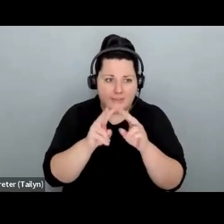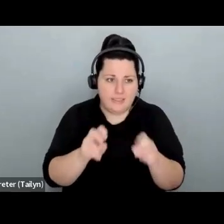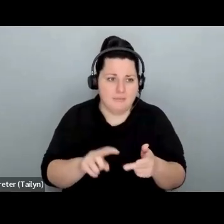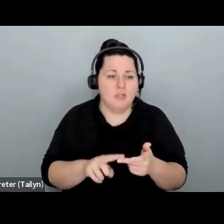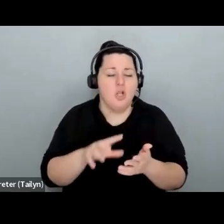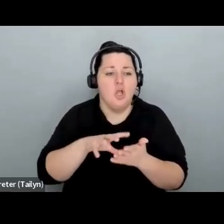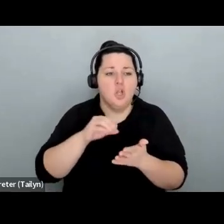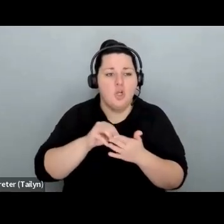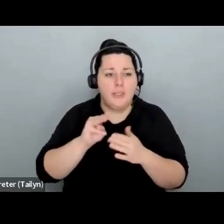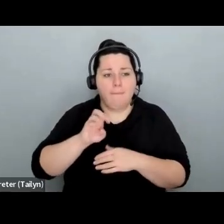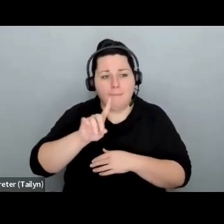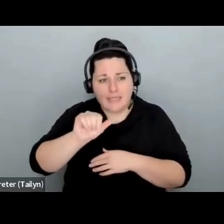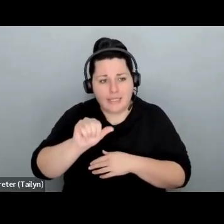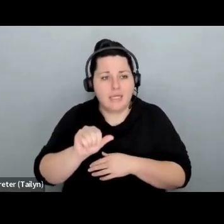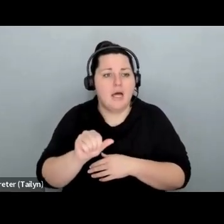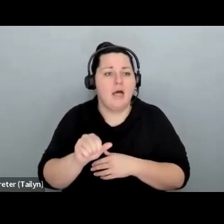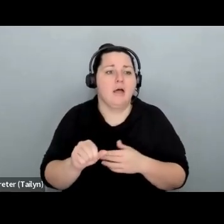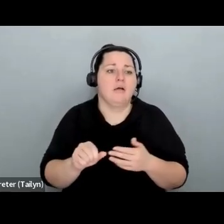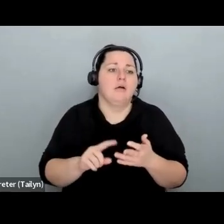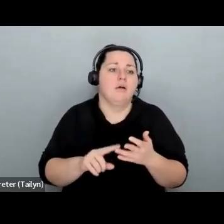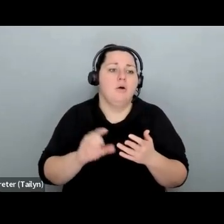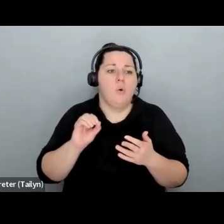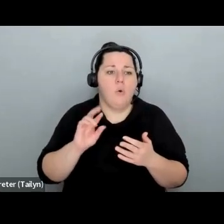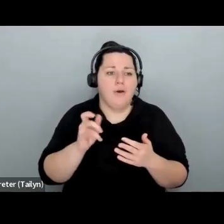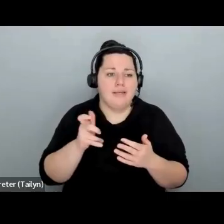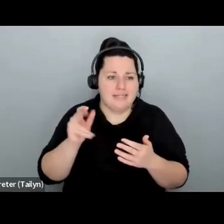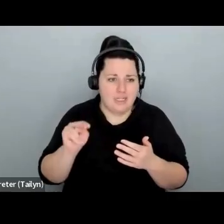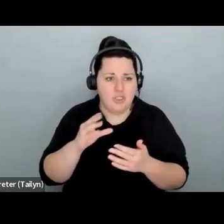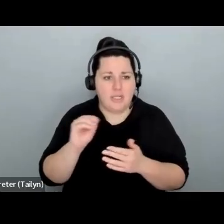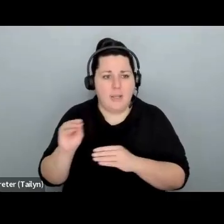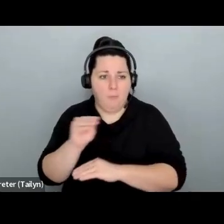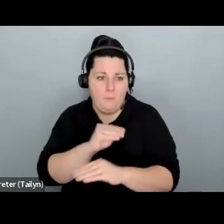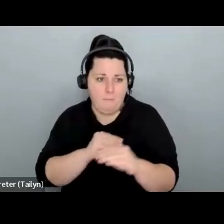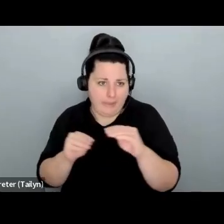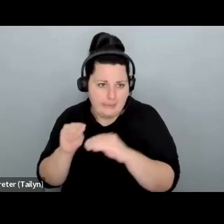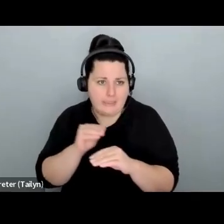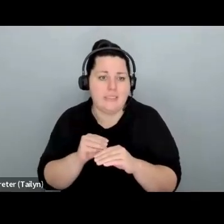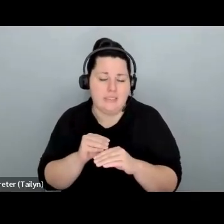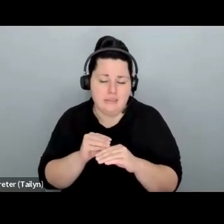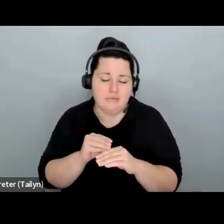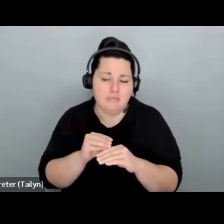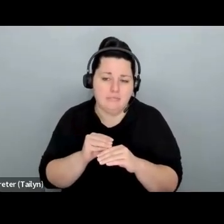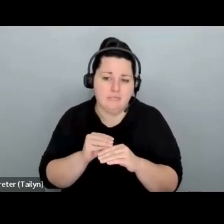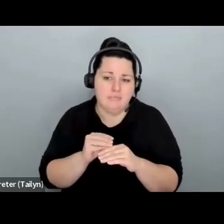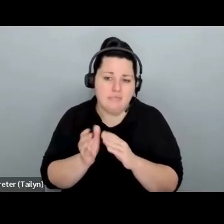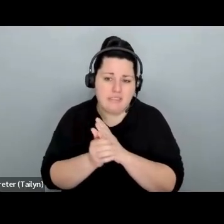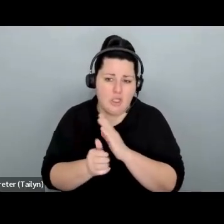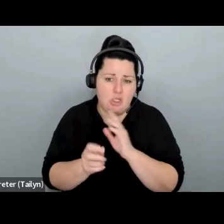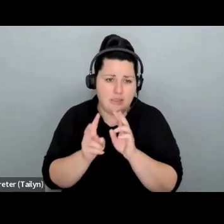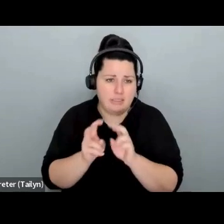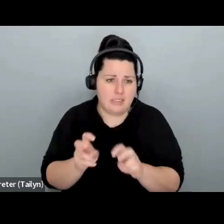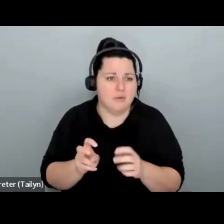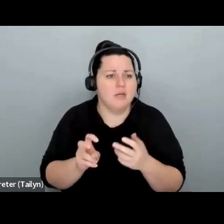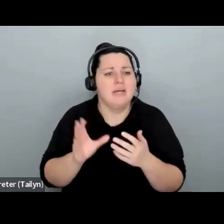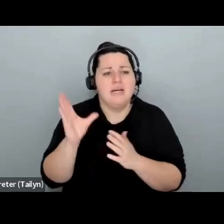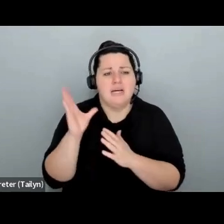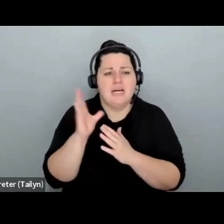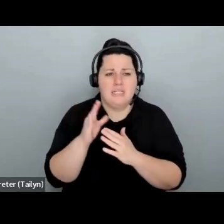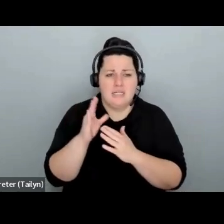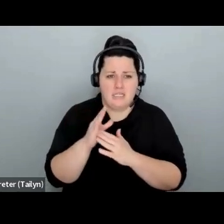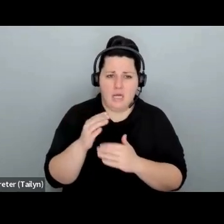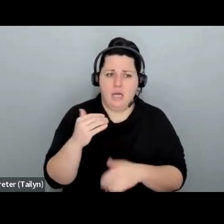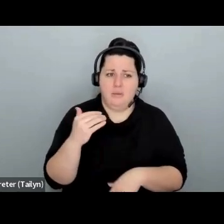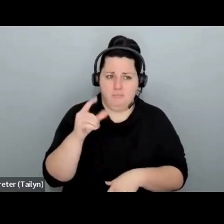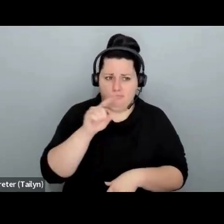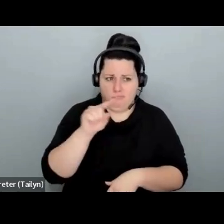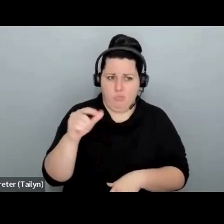learning media, orientation ability, special skills assessment. We have, and it's linked at the top of the slide, we have a